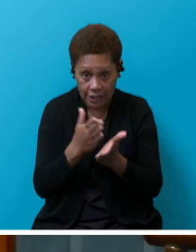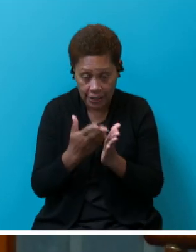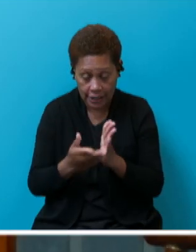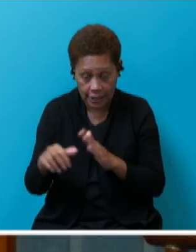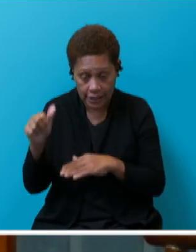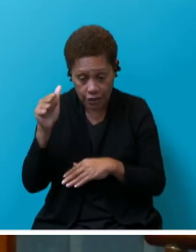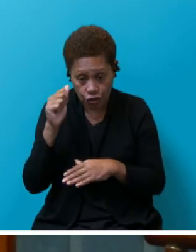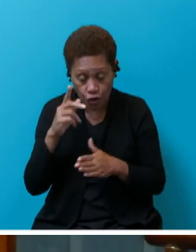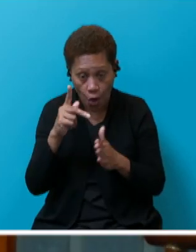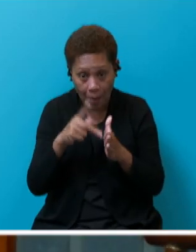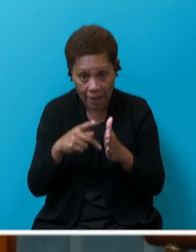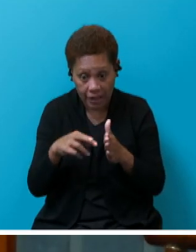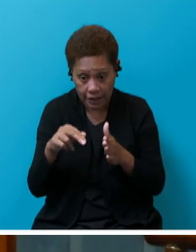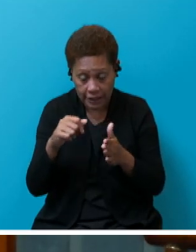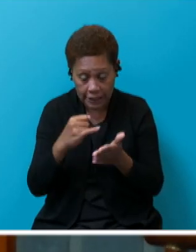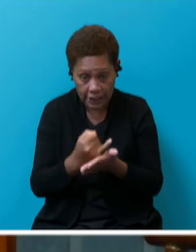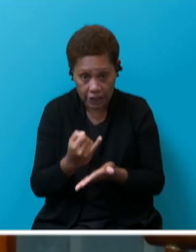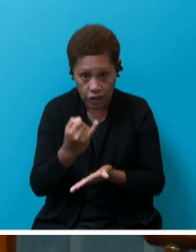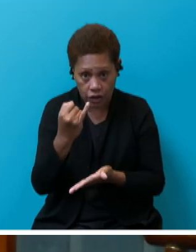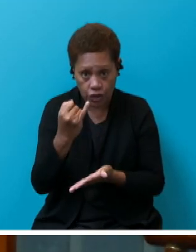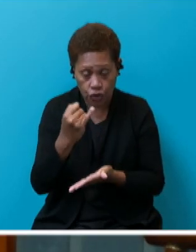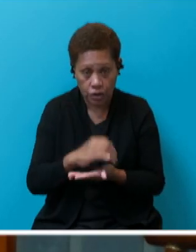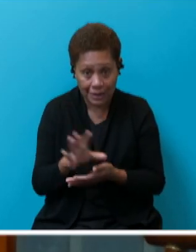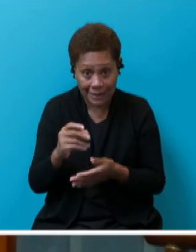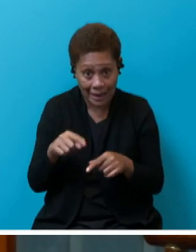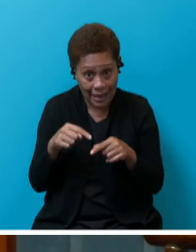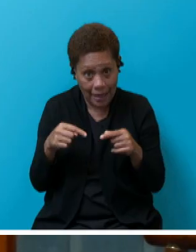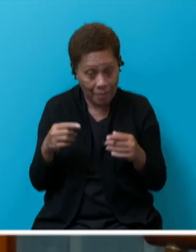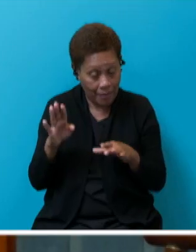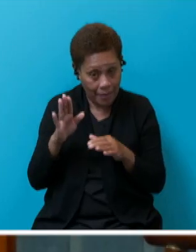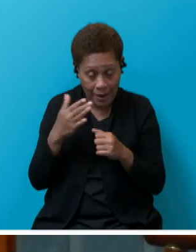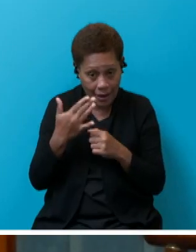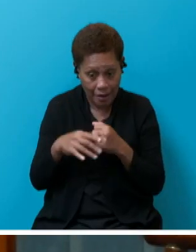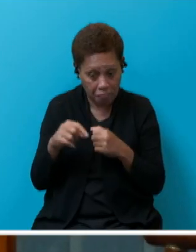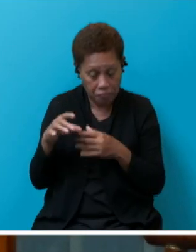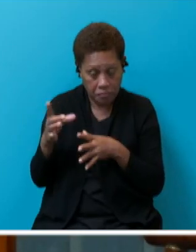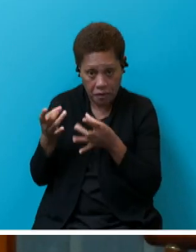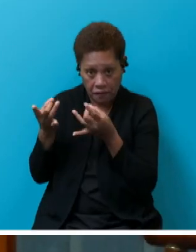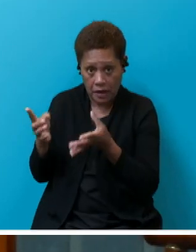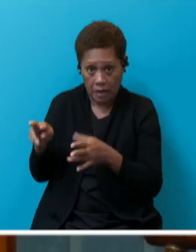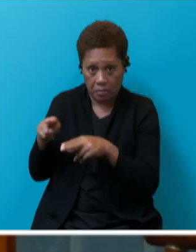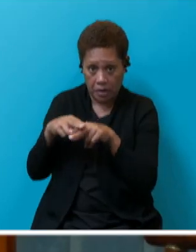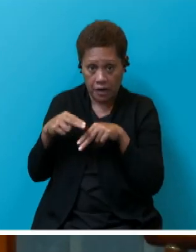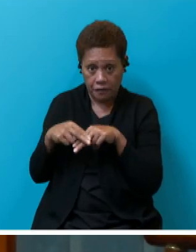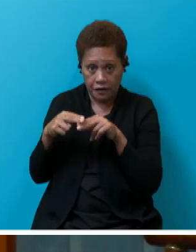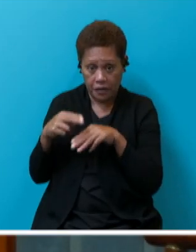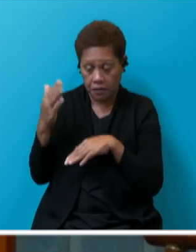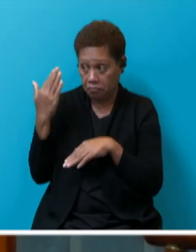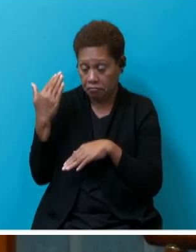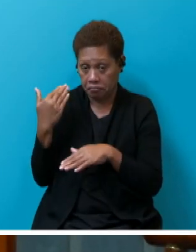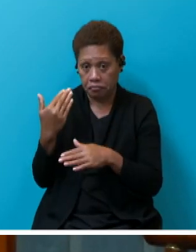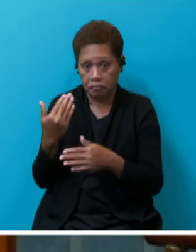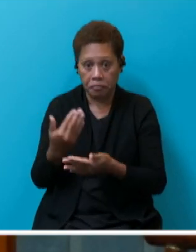or institutions, something never before available in Fiji. A notable